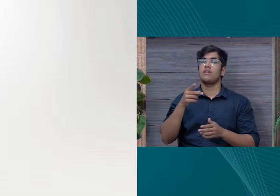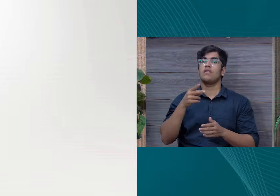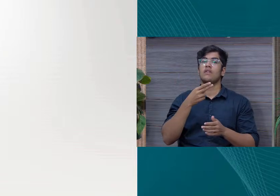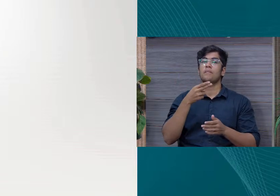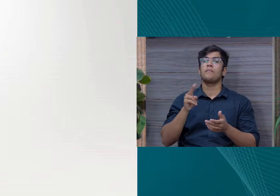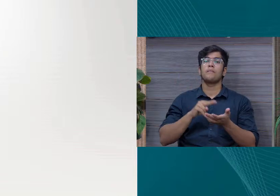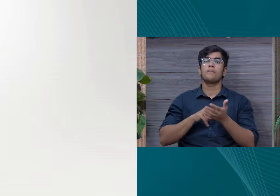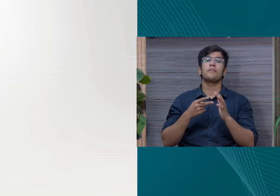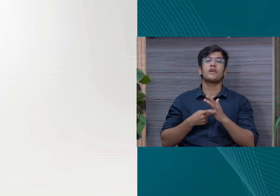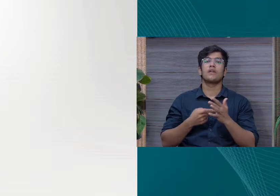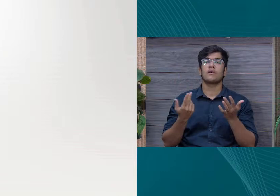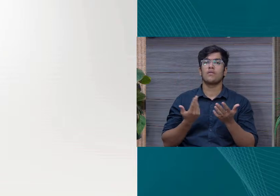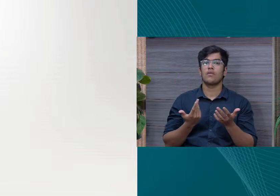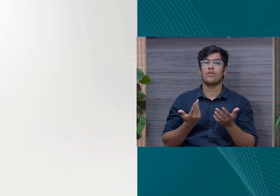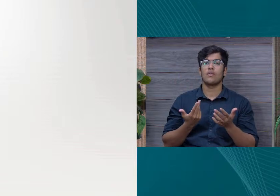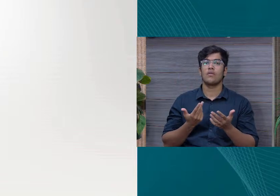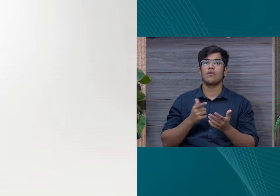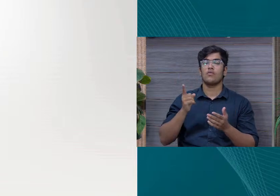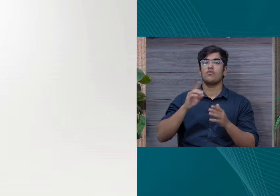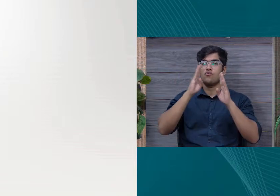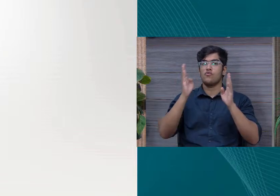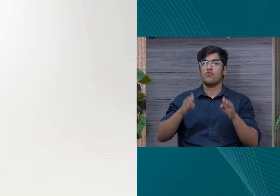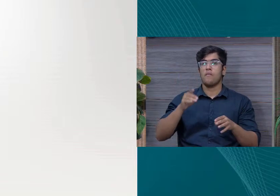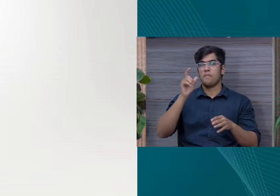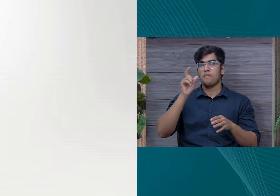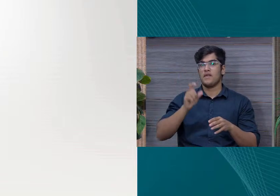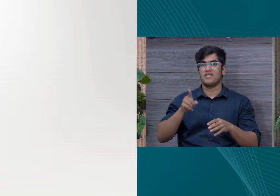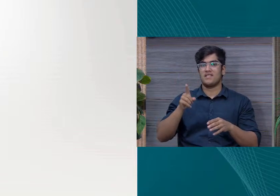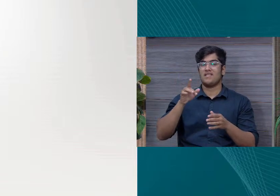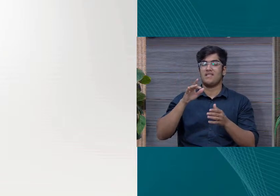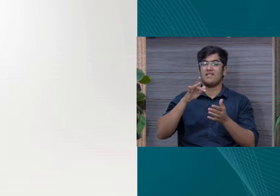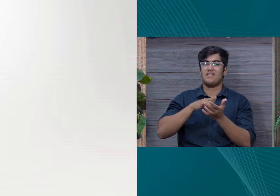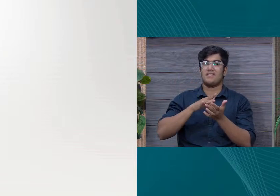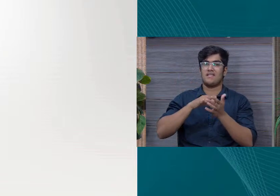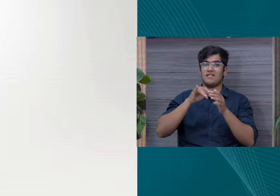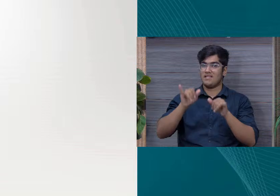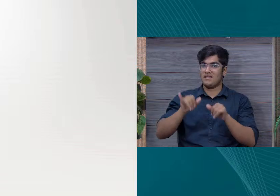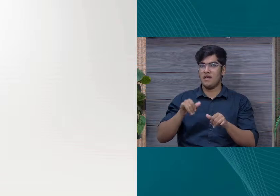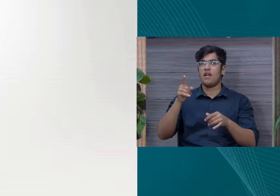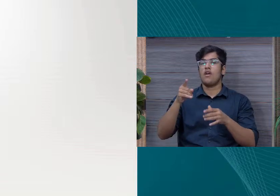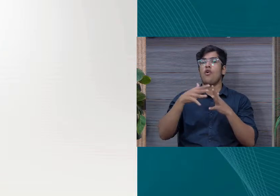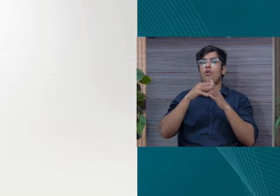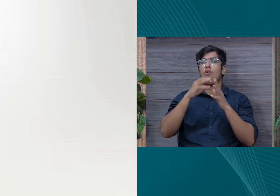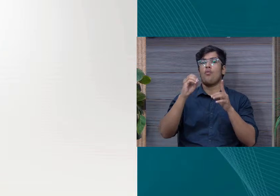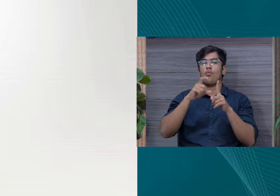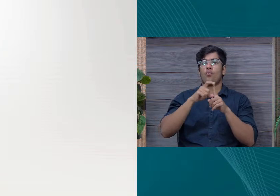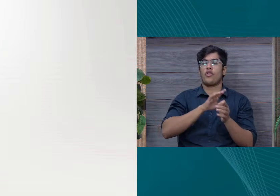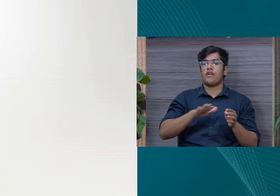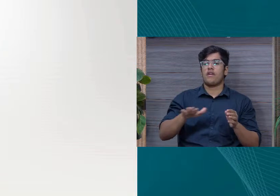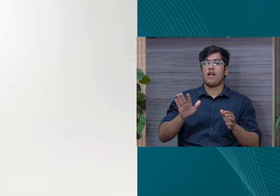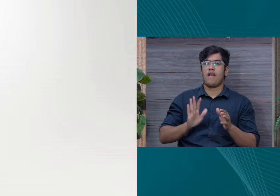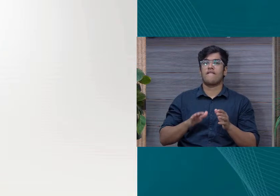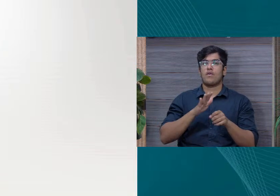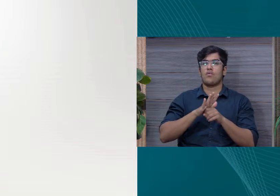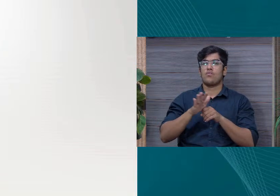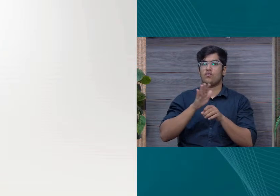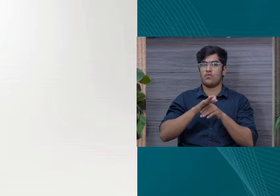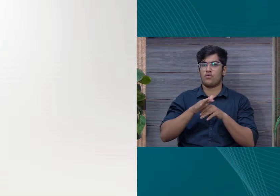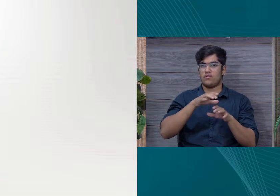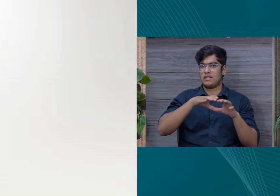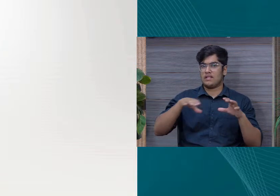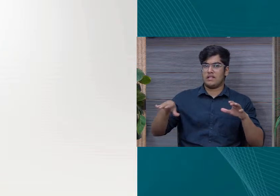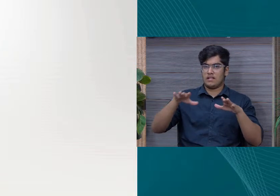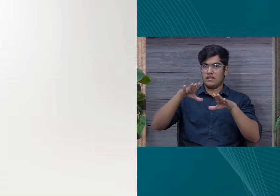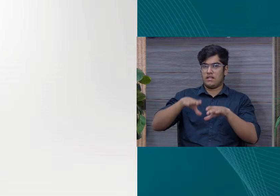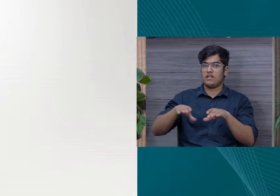sound means that when the shopkeeper used to stay in a house where there was wooden flooring. So when